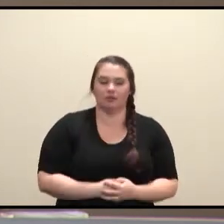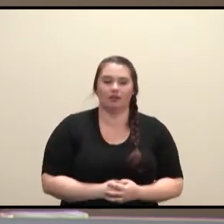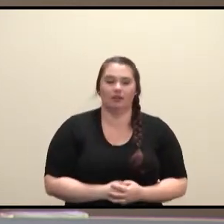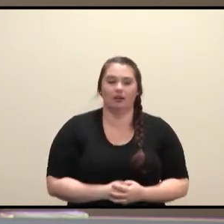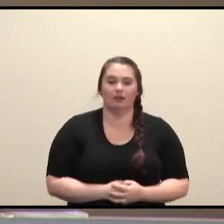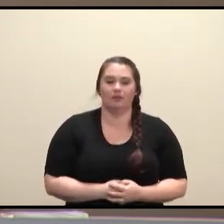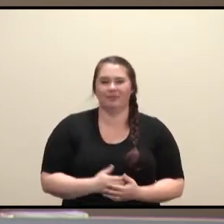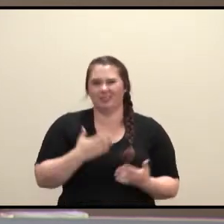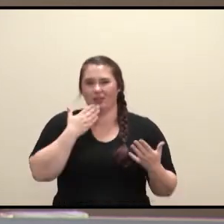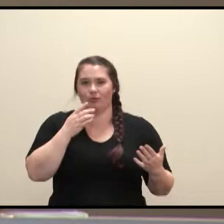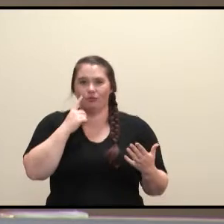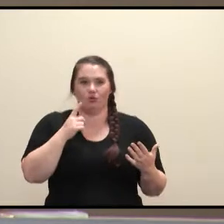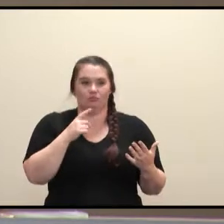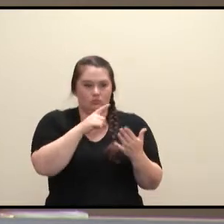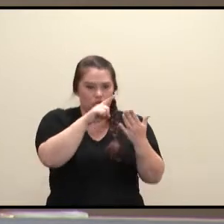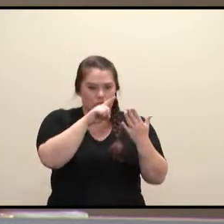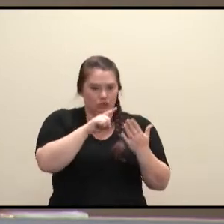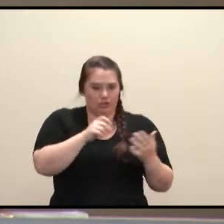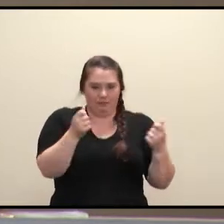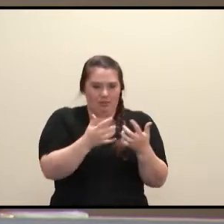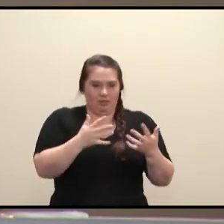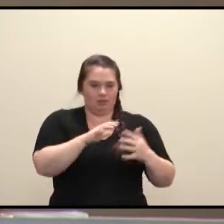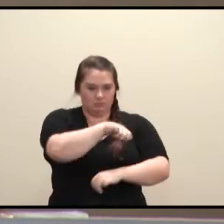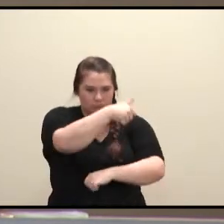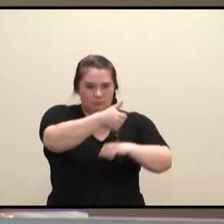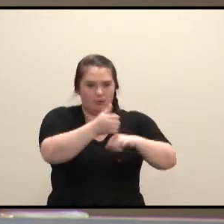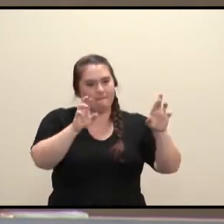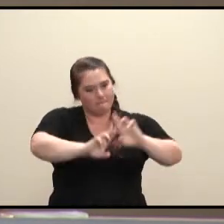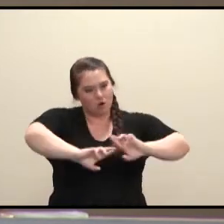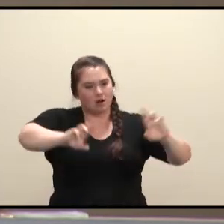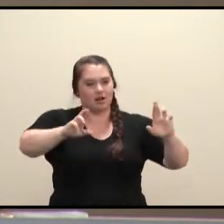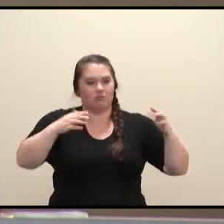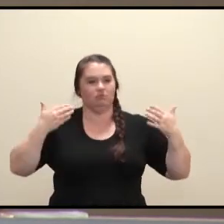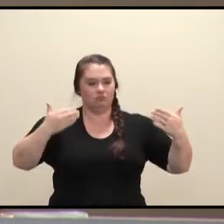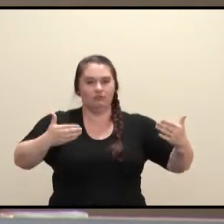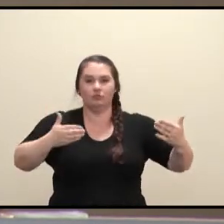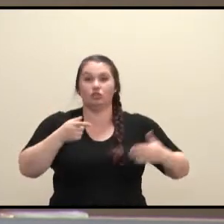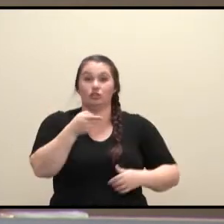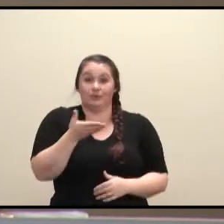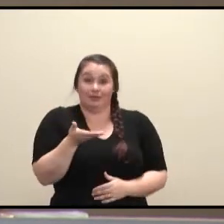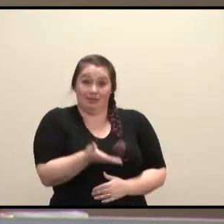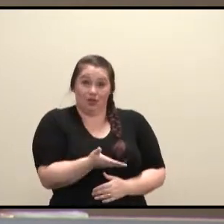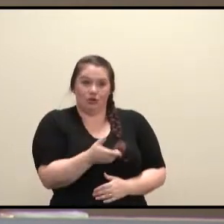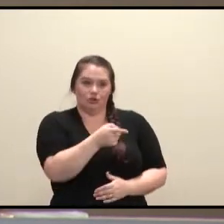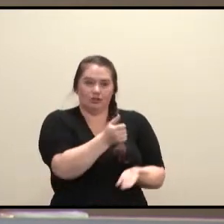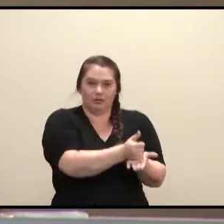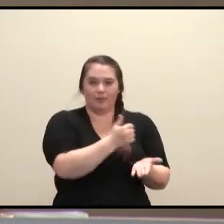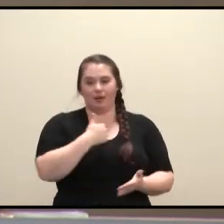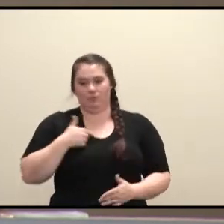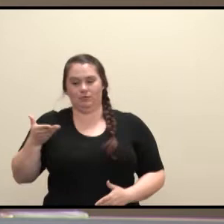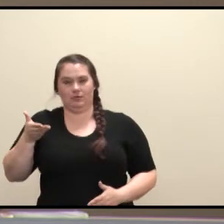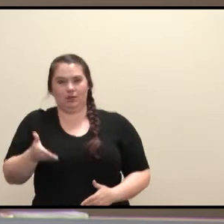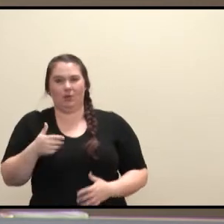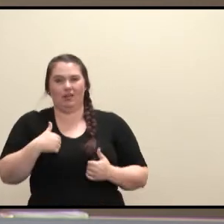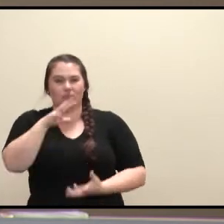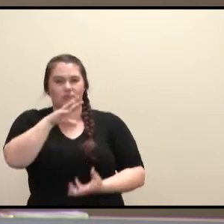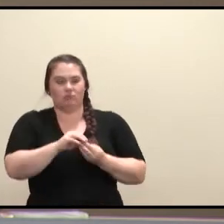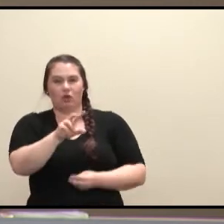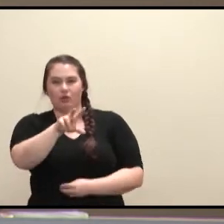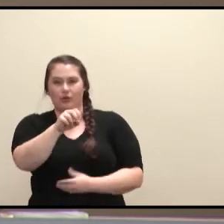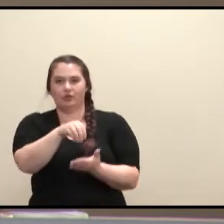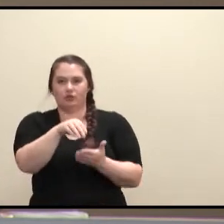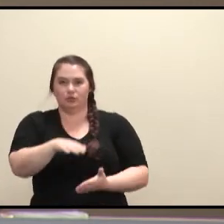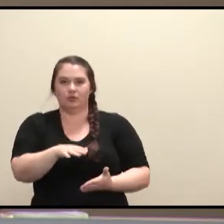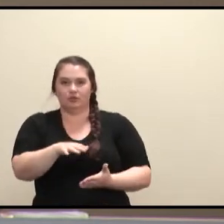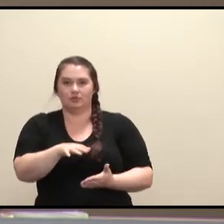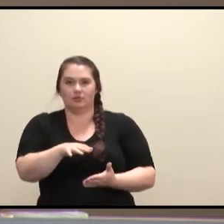making sure that everything was set up and organized. She was there and assisted. I was there. We had approximately 30 students